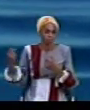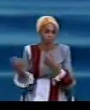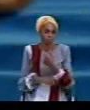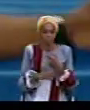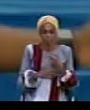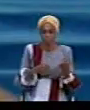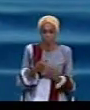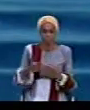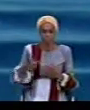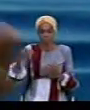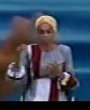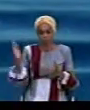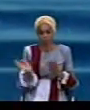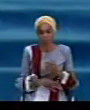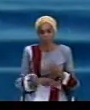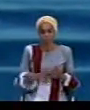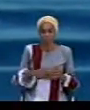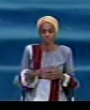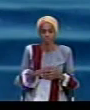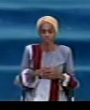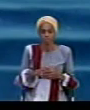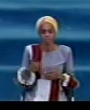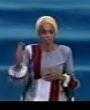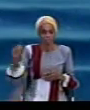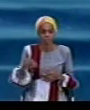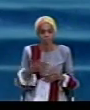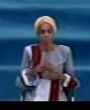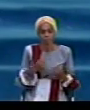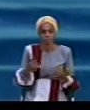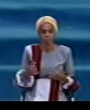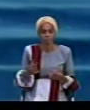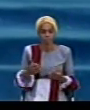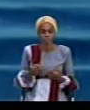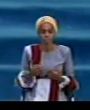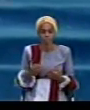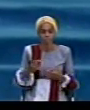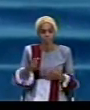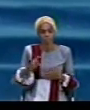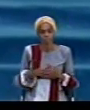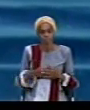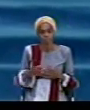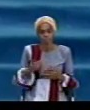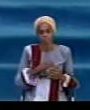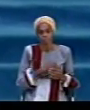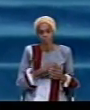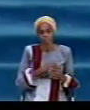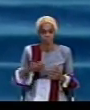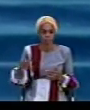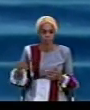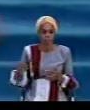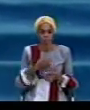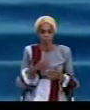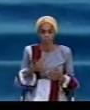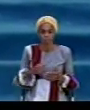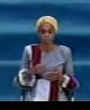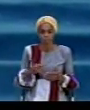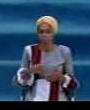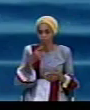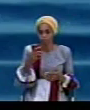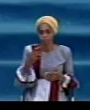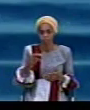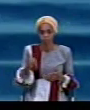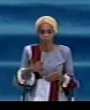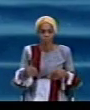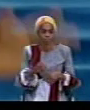all blood all over his body. So even me, I will pity him. Then I said I should take him to police station. I said,